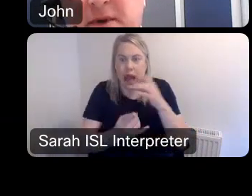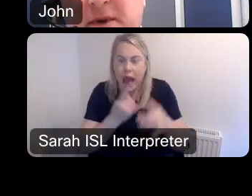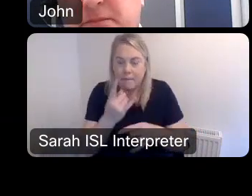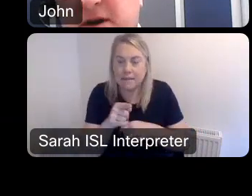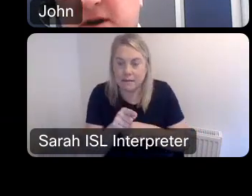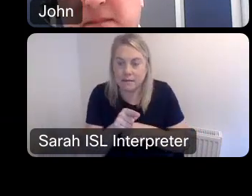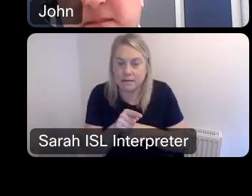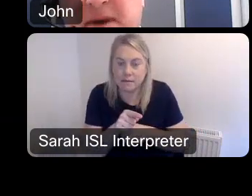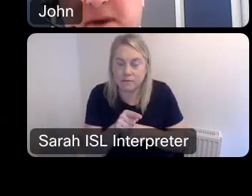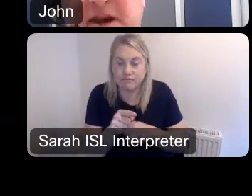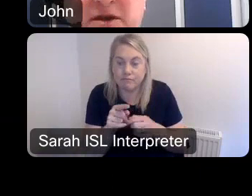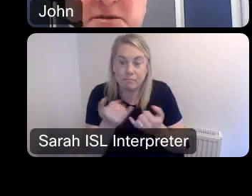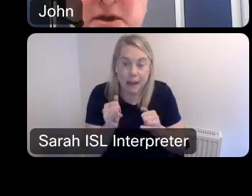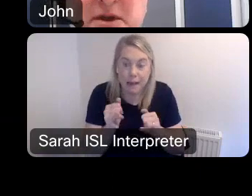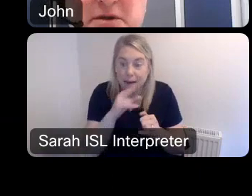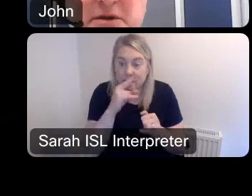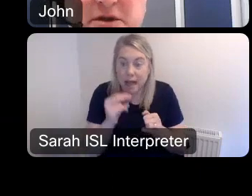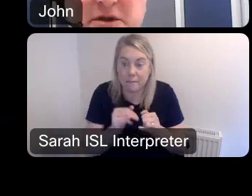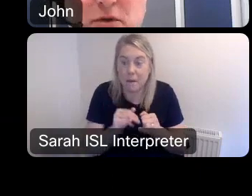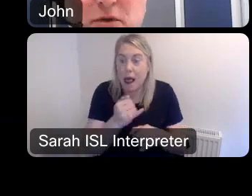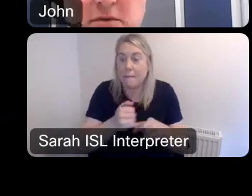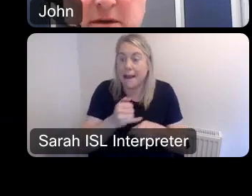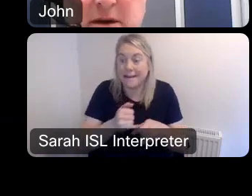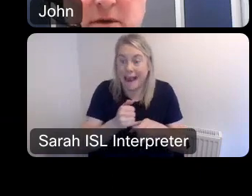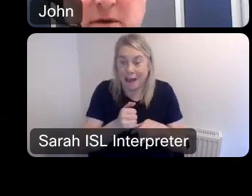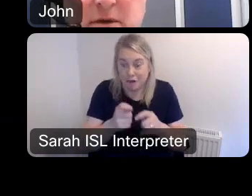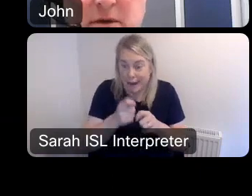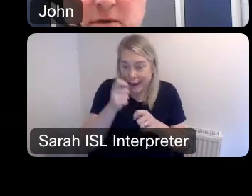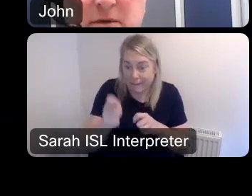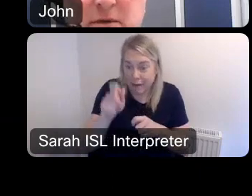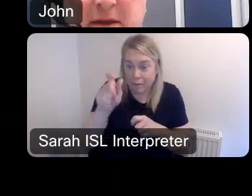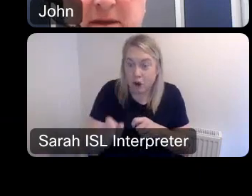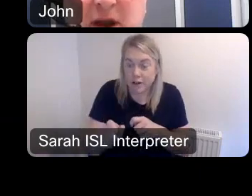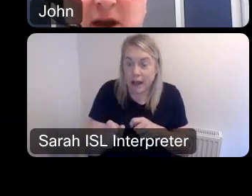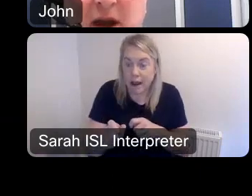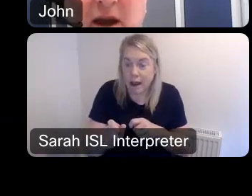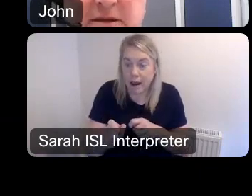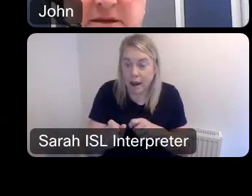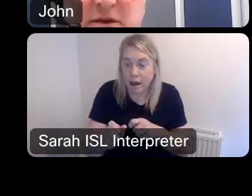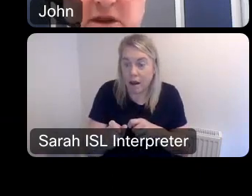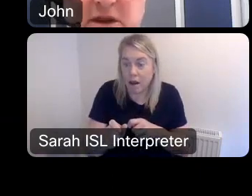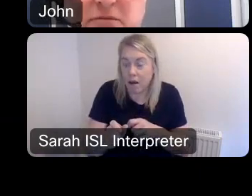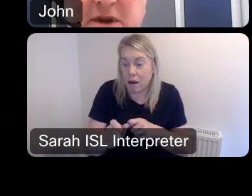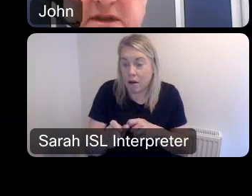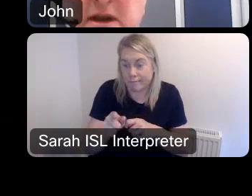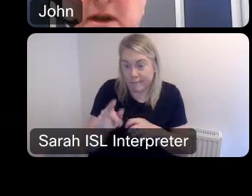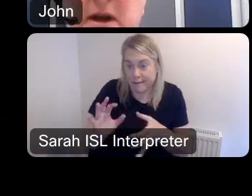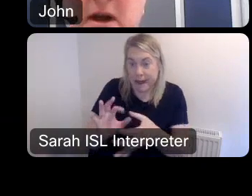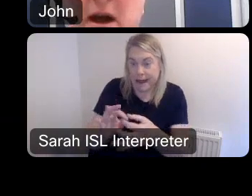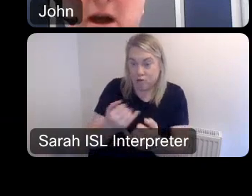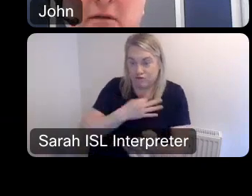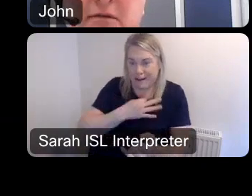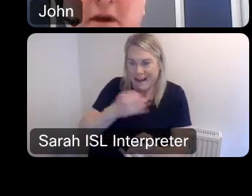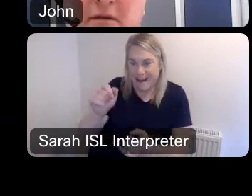in particular, maybe a medication has been used that is known, that medication is associated with